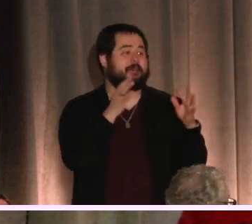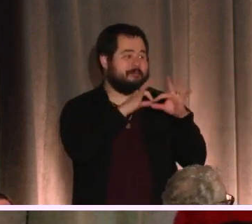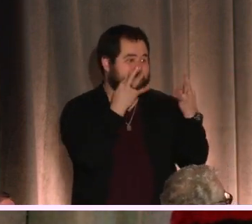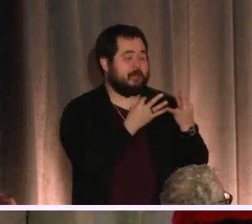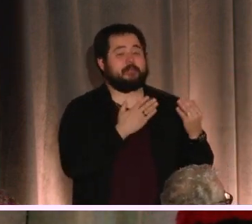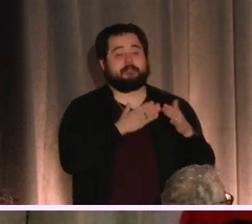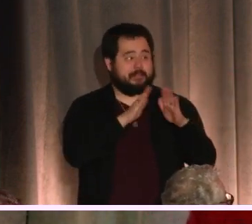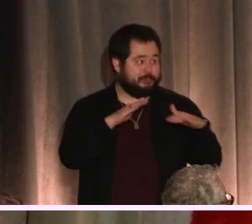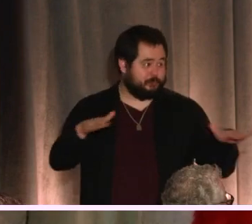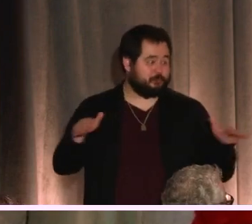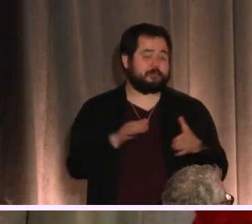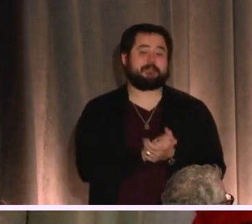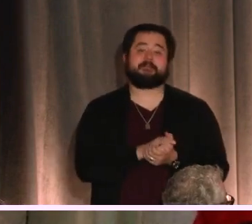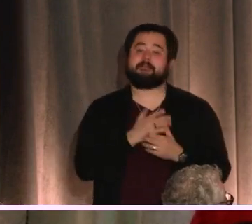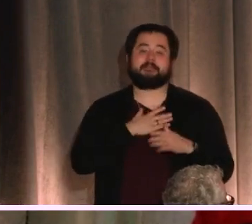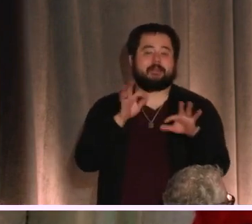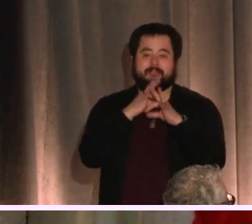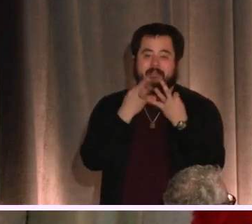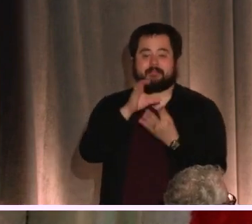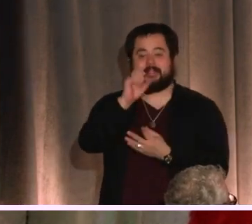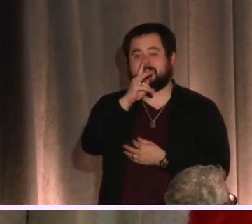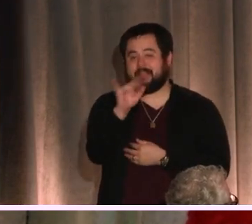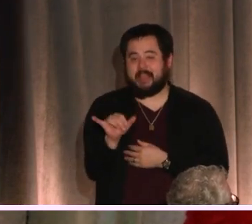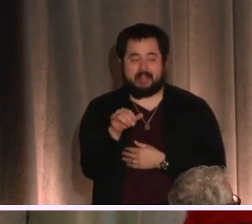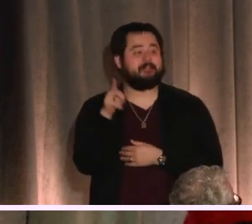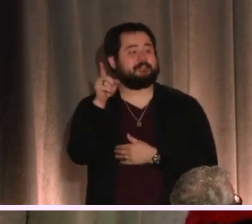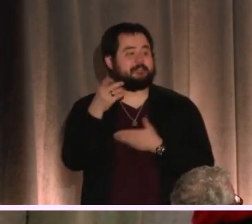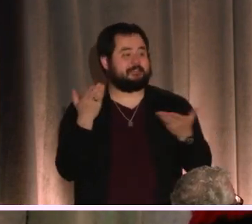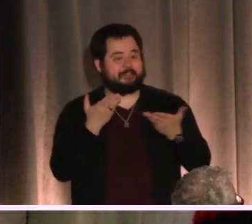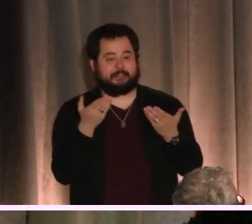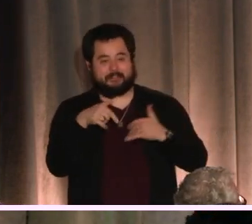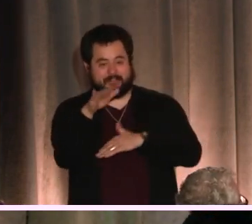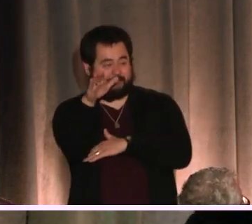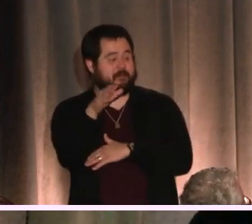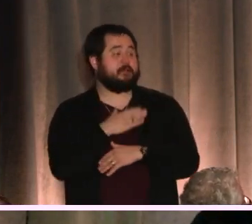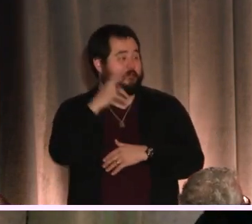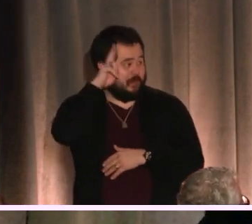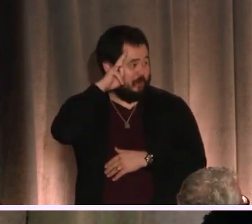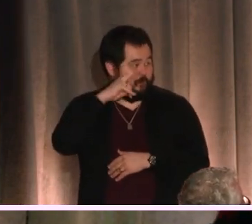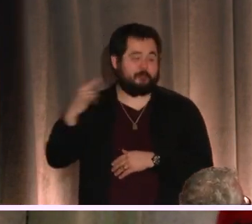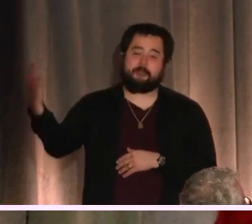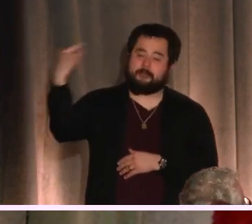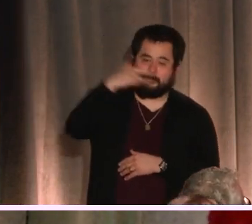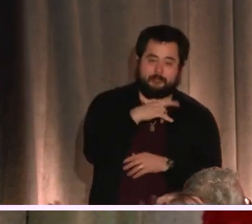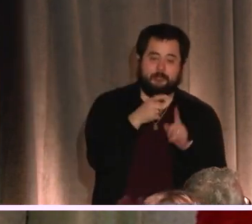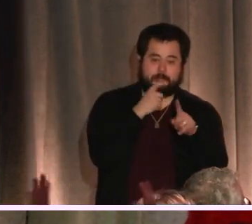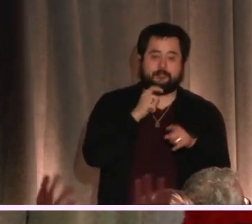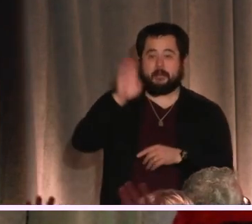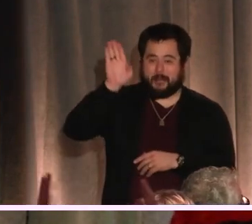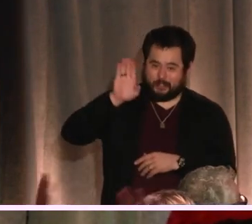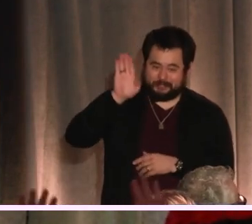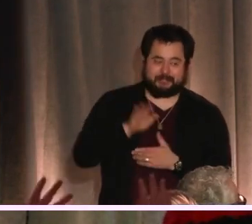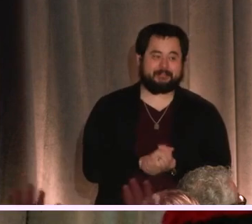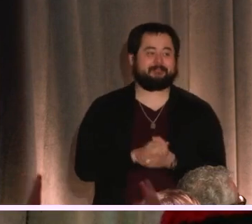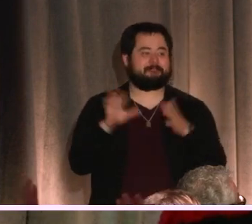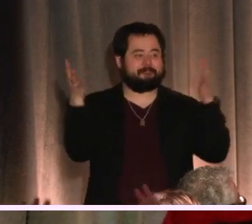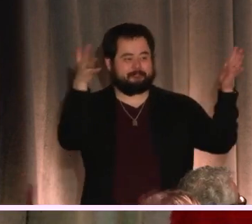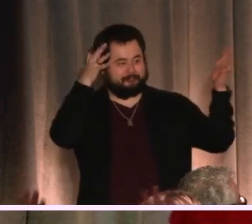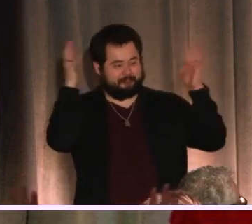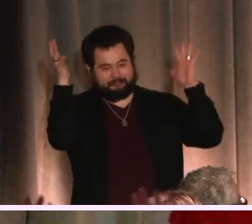children, my family, Kathy Wenzel, who's here this evening, my uncle who flew all the way from Boston.